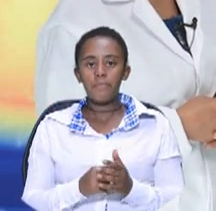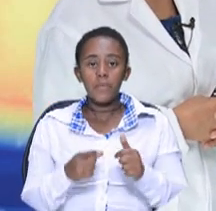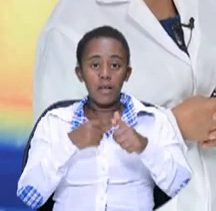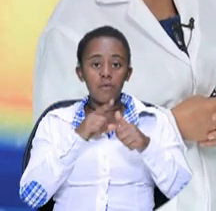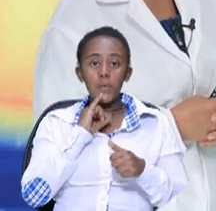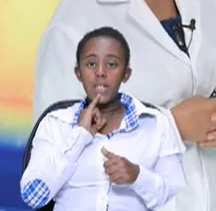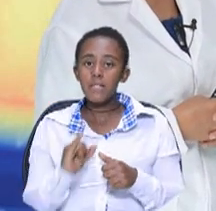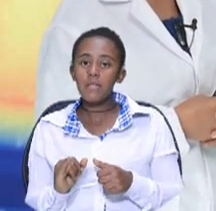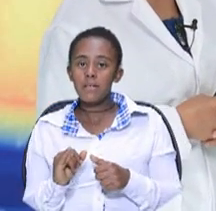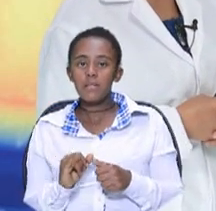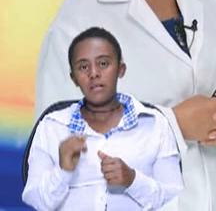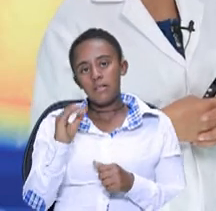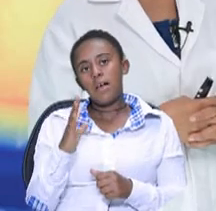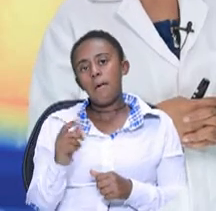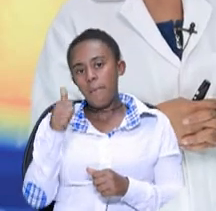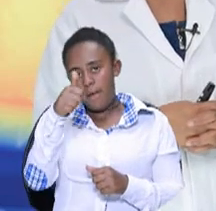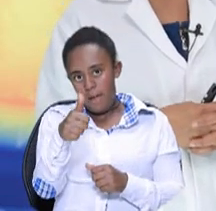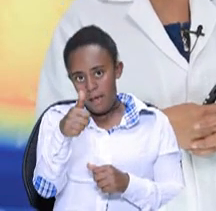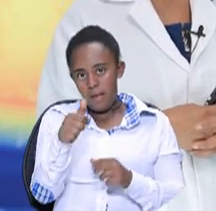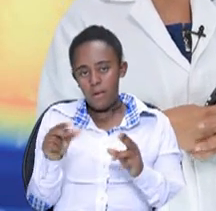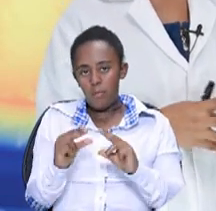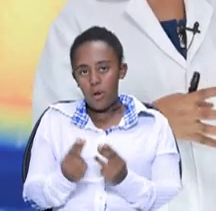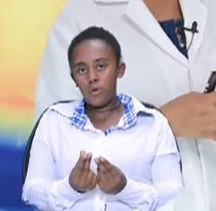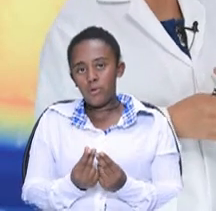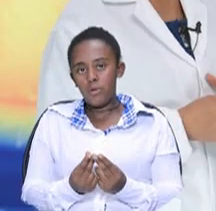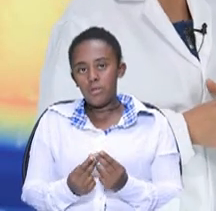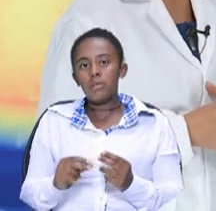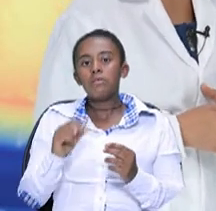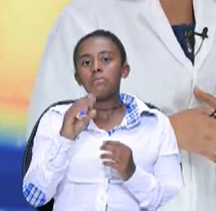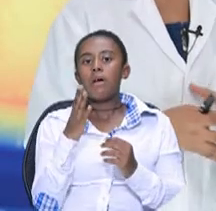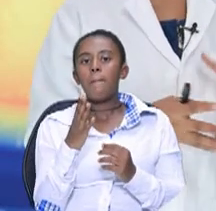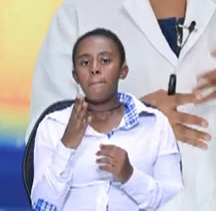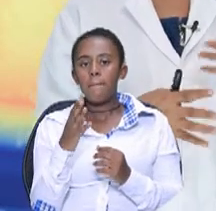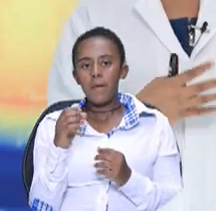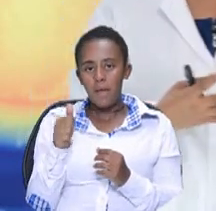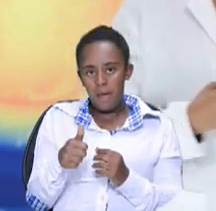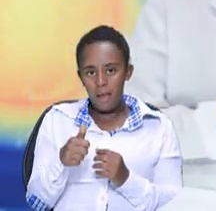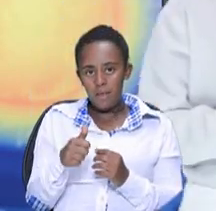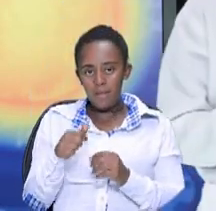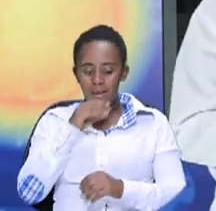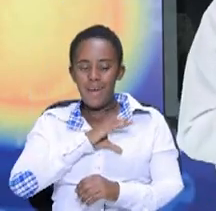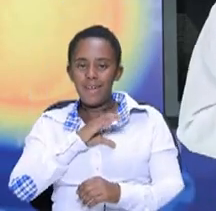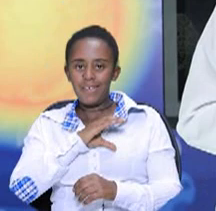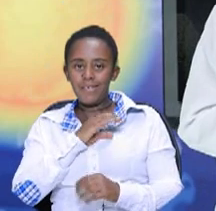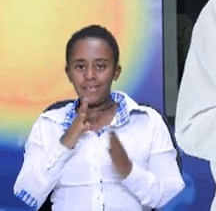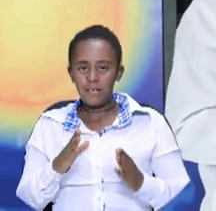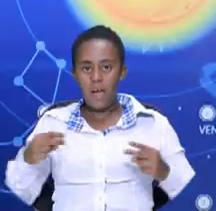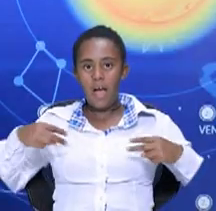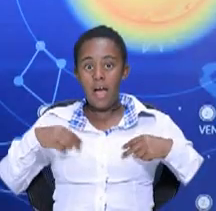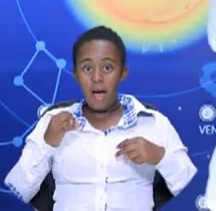The first one is type A blood group. Type A blood group is characterized by